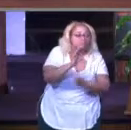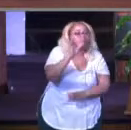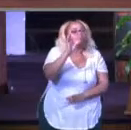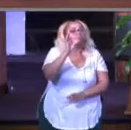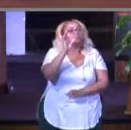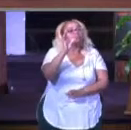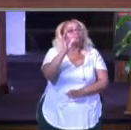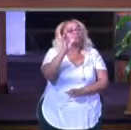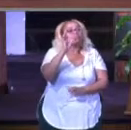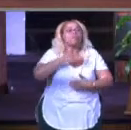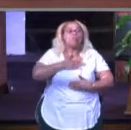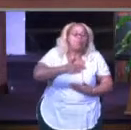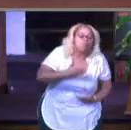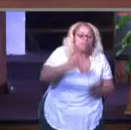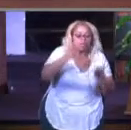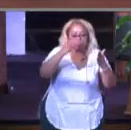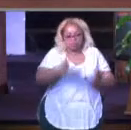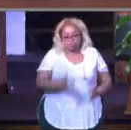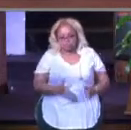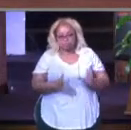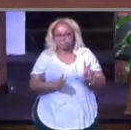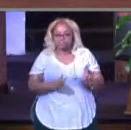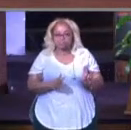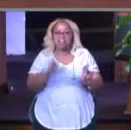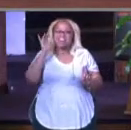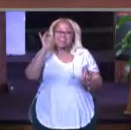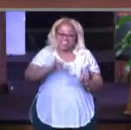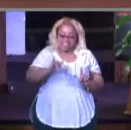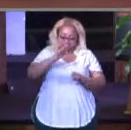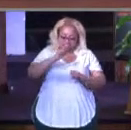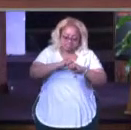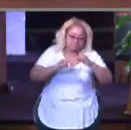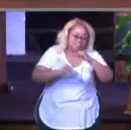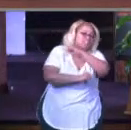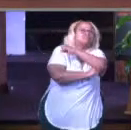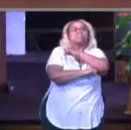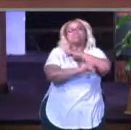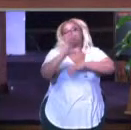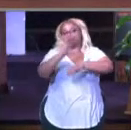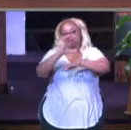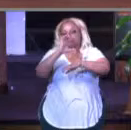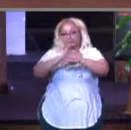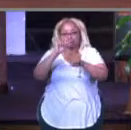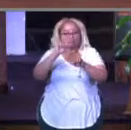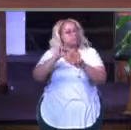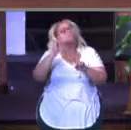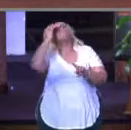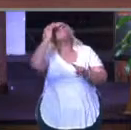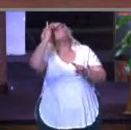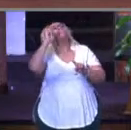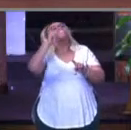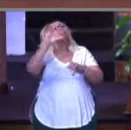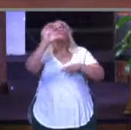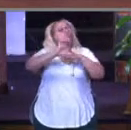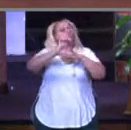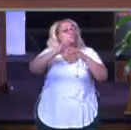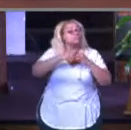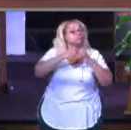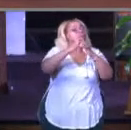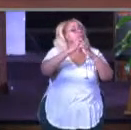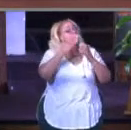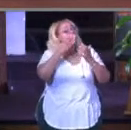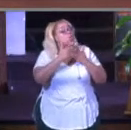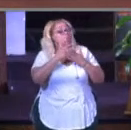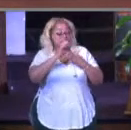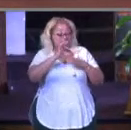Spirit across a willing heart. That is the foundation of the church. Think about it. That's when church is most